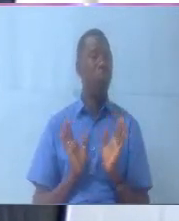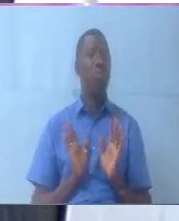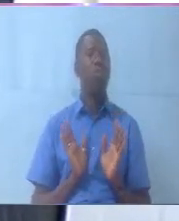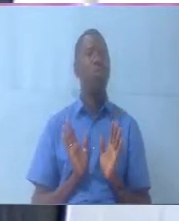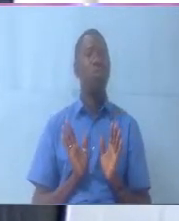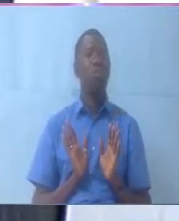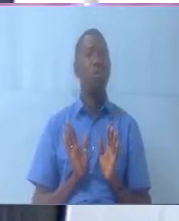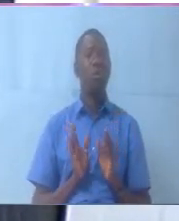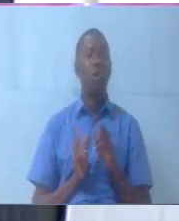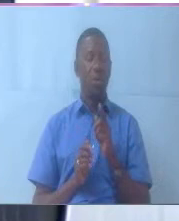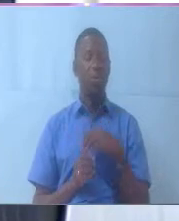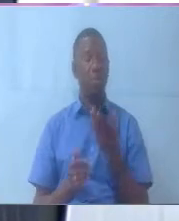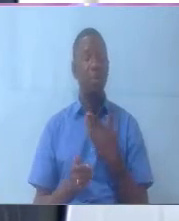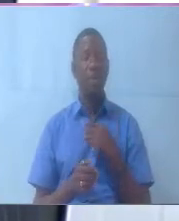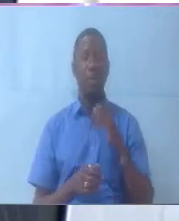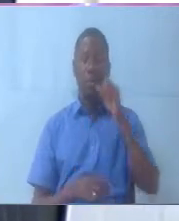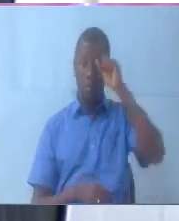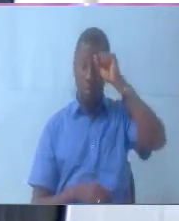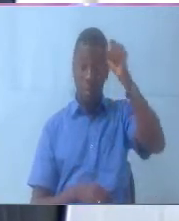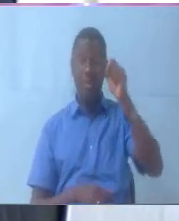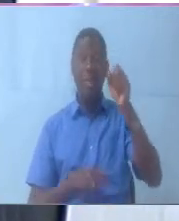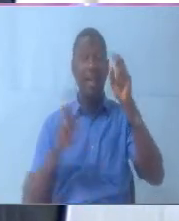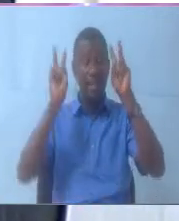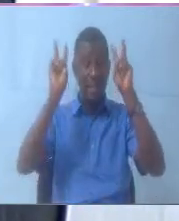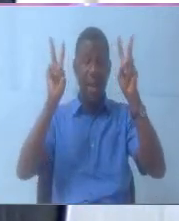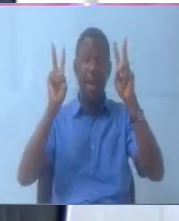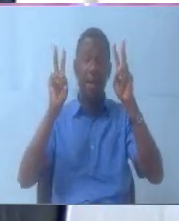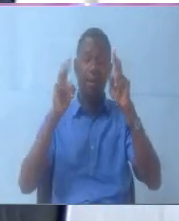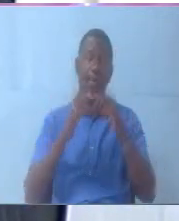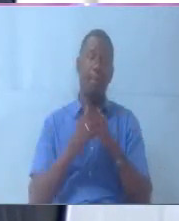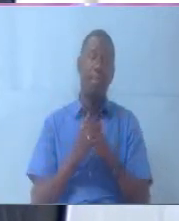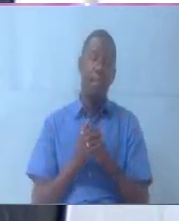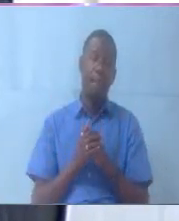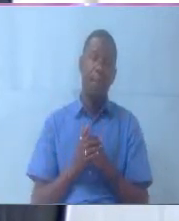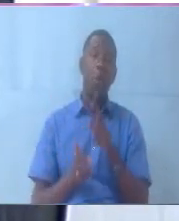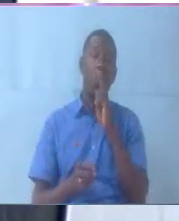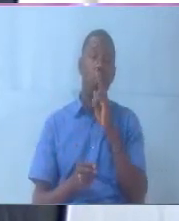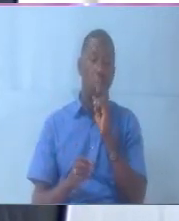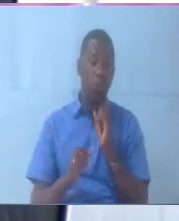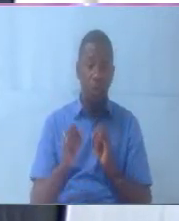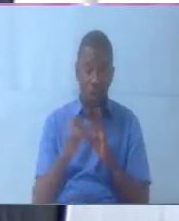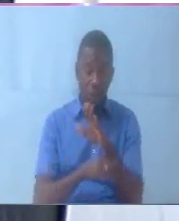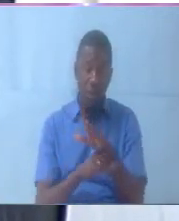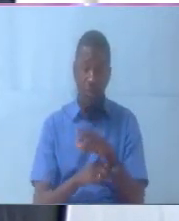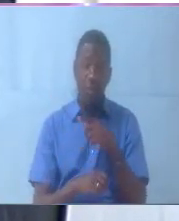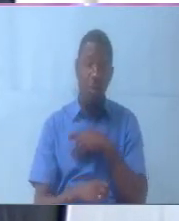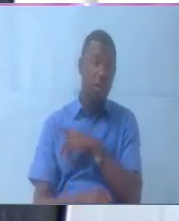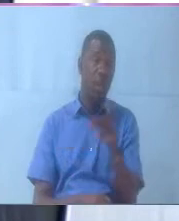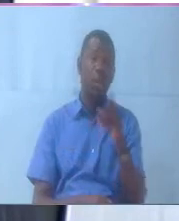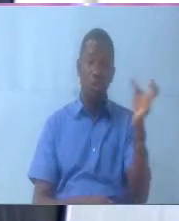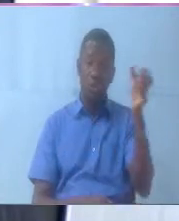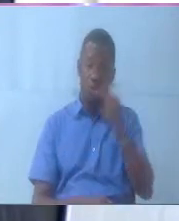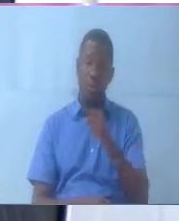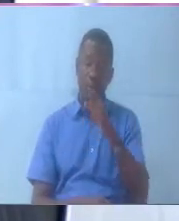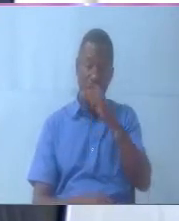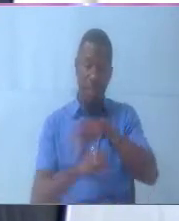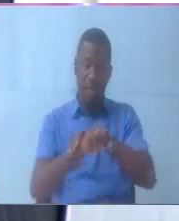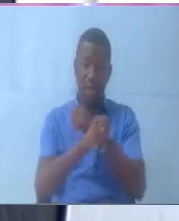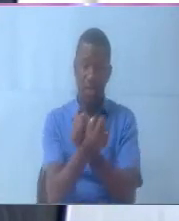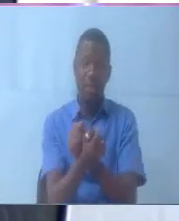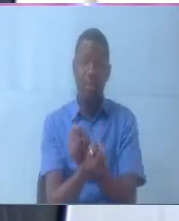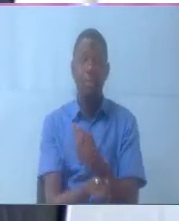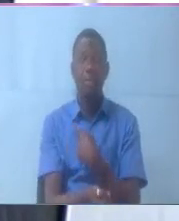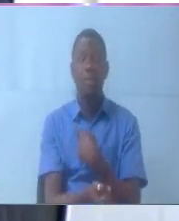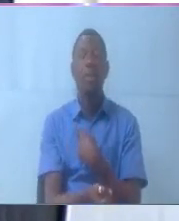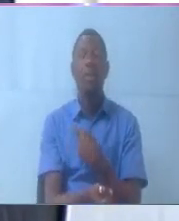ifaye. That it is the President Yaya Jammeh ko President Yaya Jammeh who ordered for my arrest koyen temuta